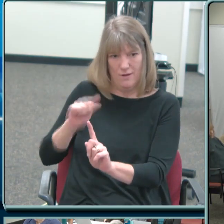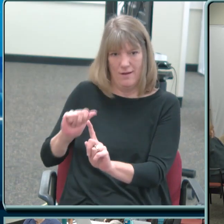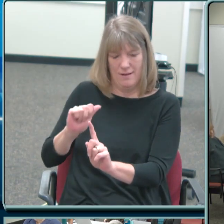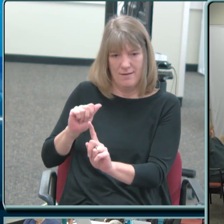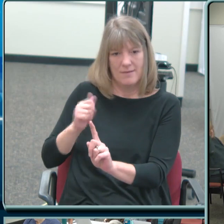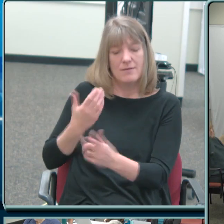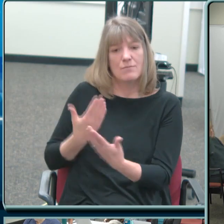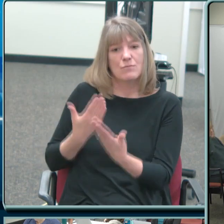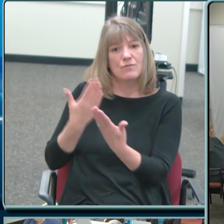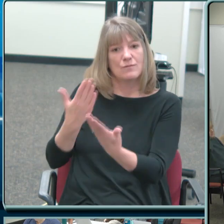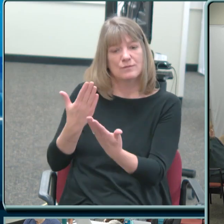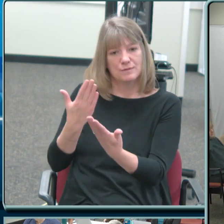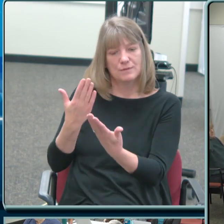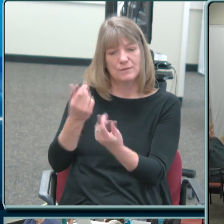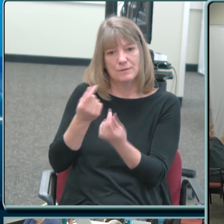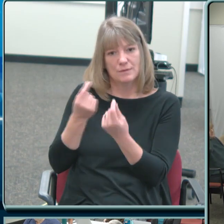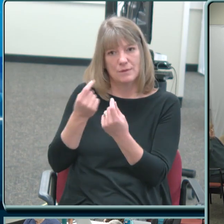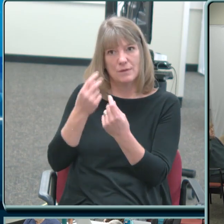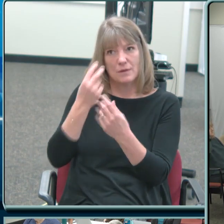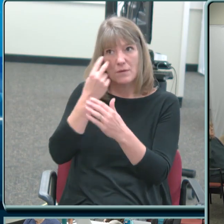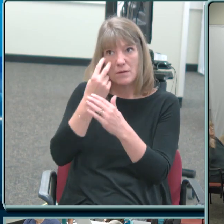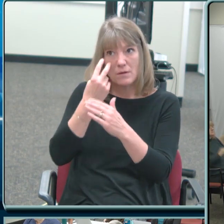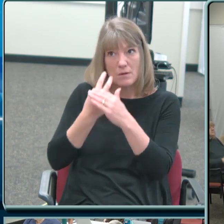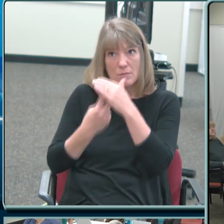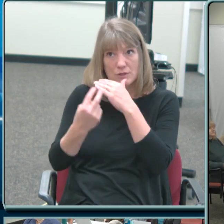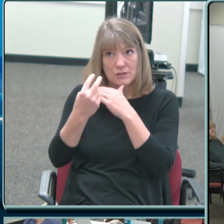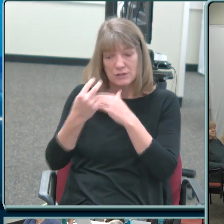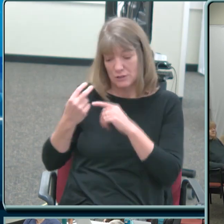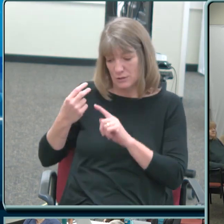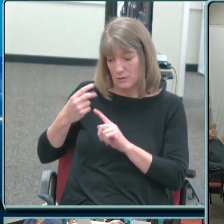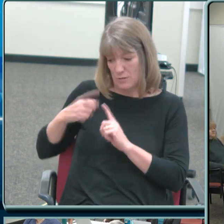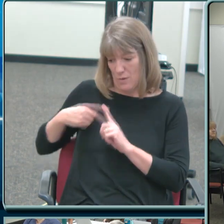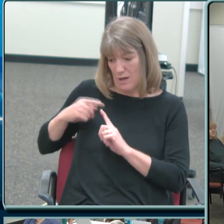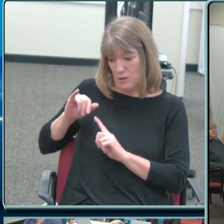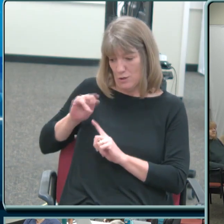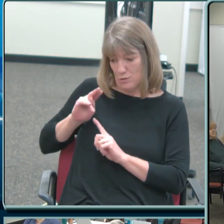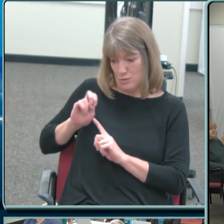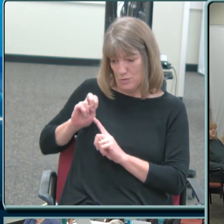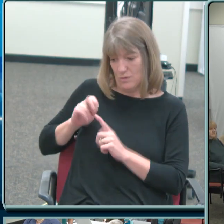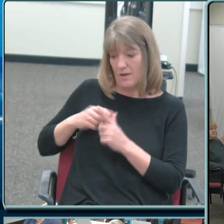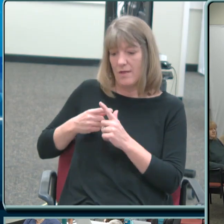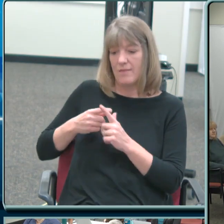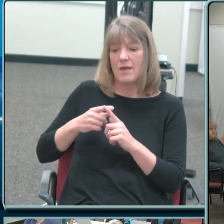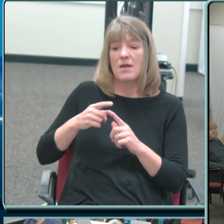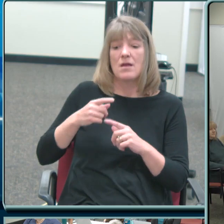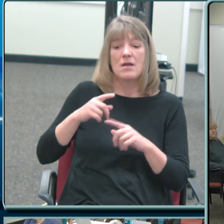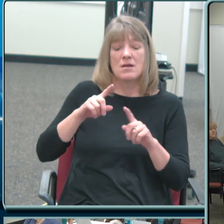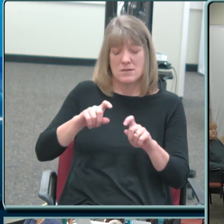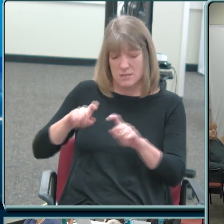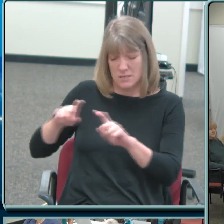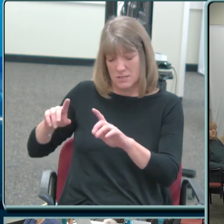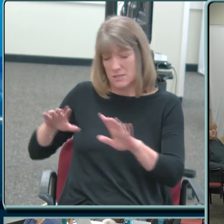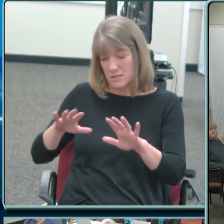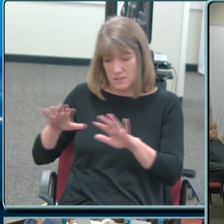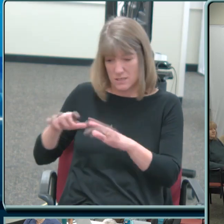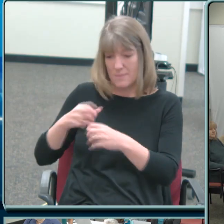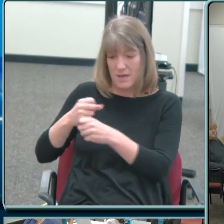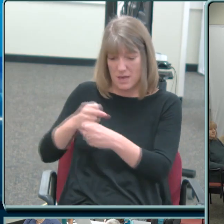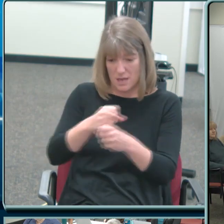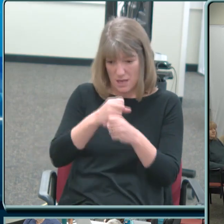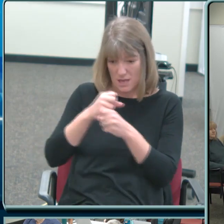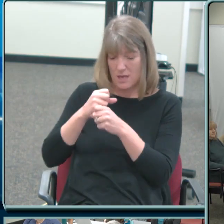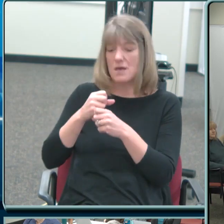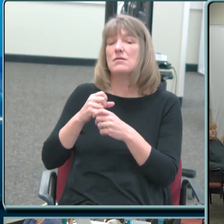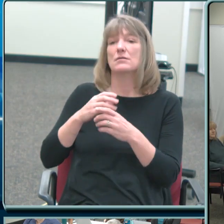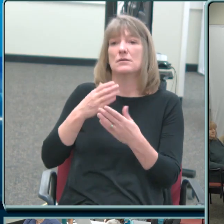the proposal is that they try to do their prediction in June of each year, have the vaccine manufacturers create their formulation. So by September, we